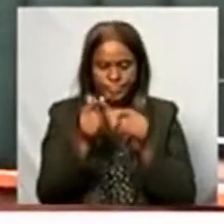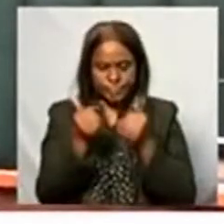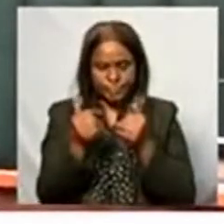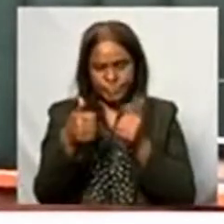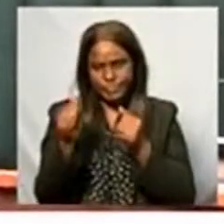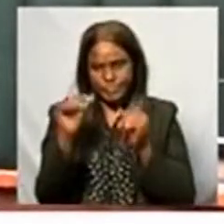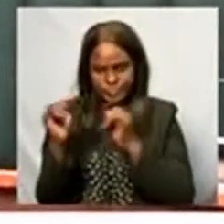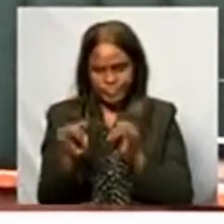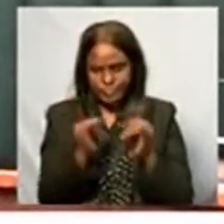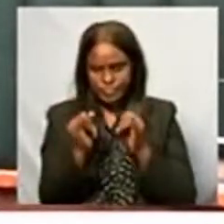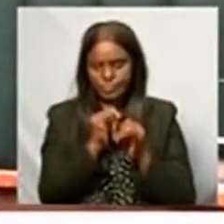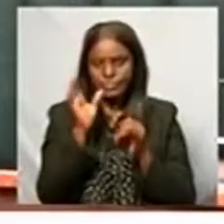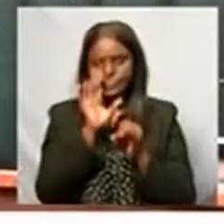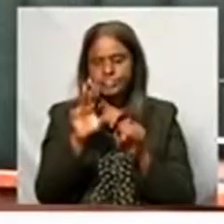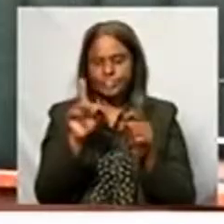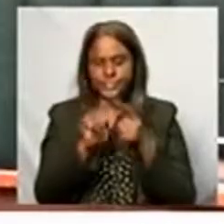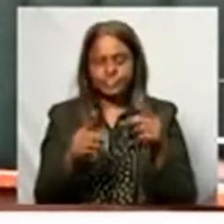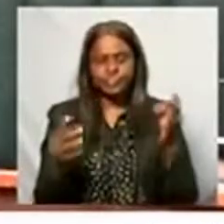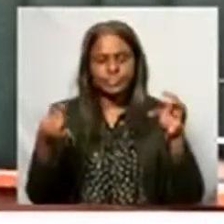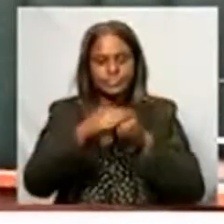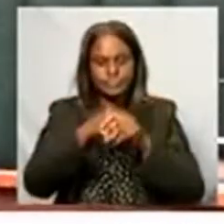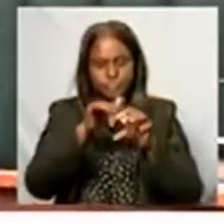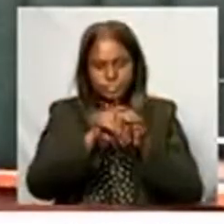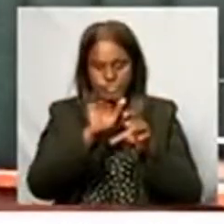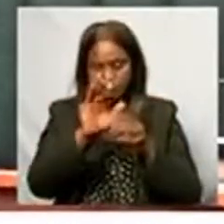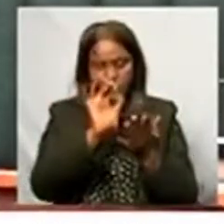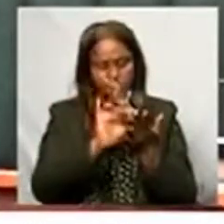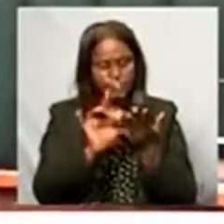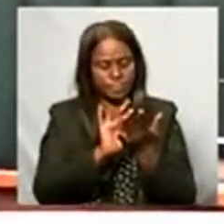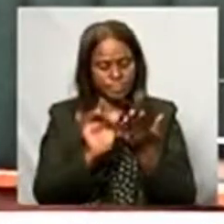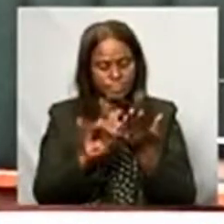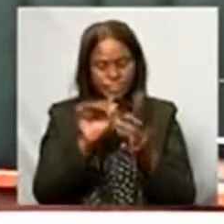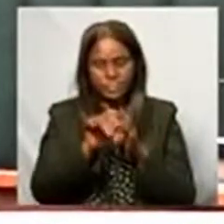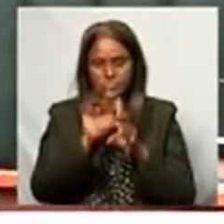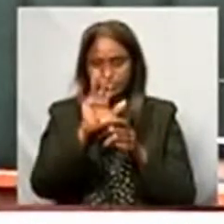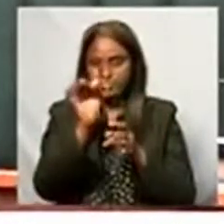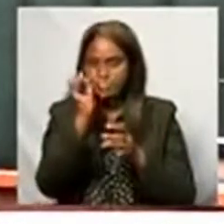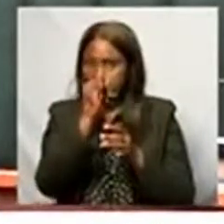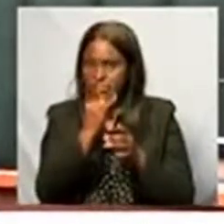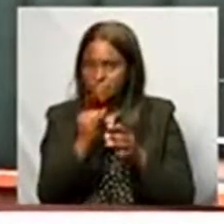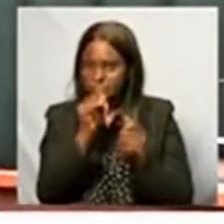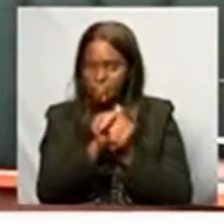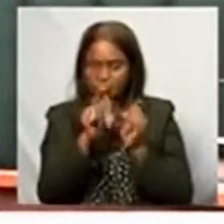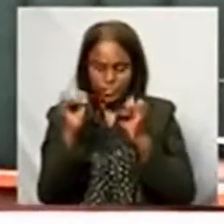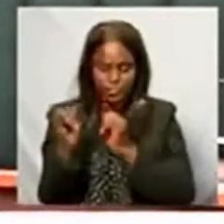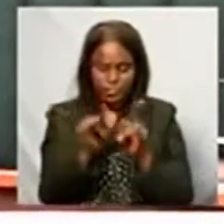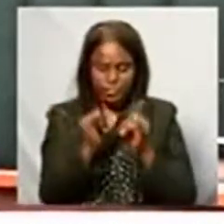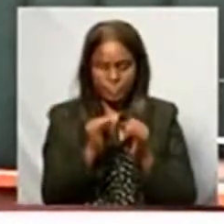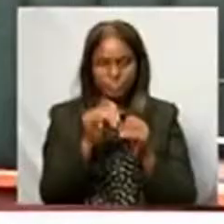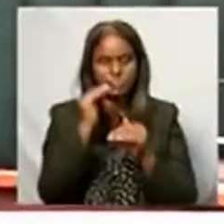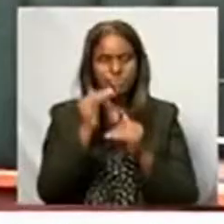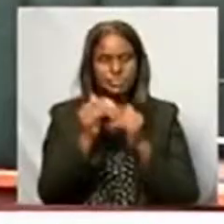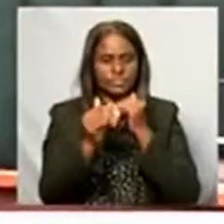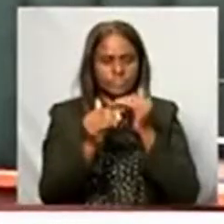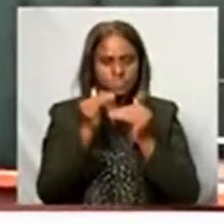being implemented, to incorporate metering at the design and implementation